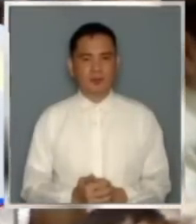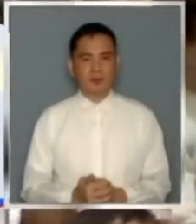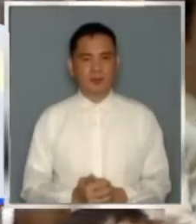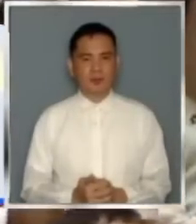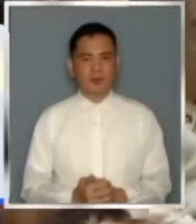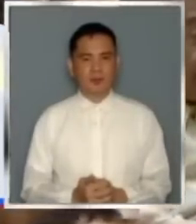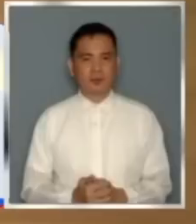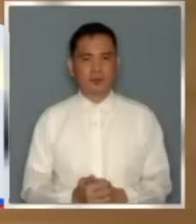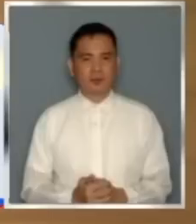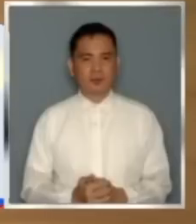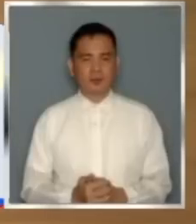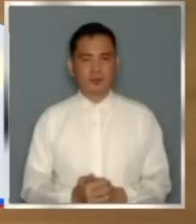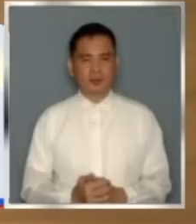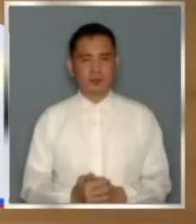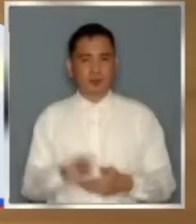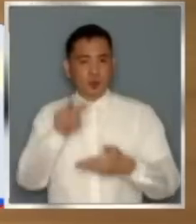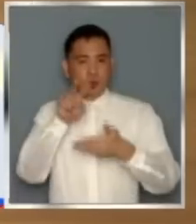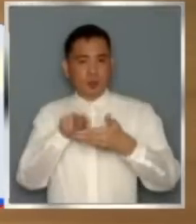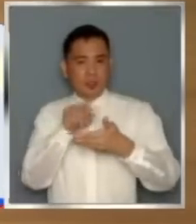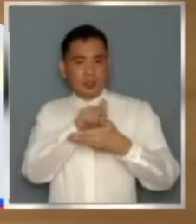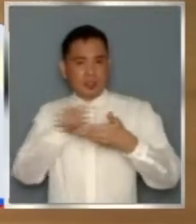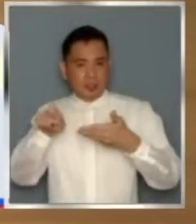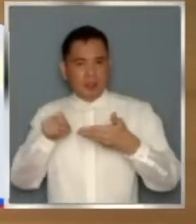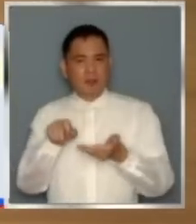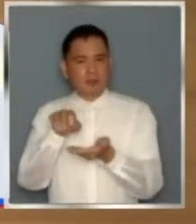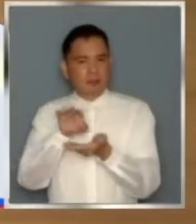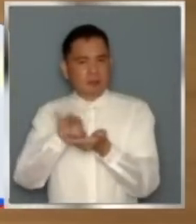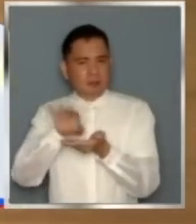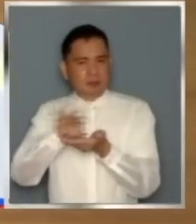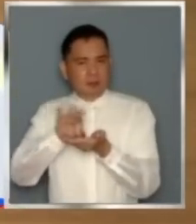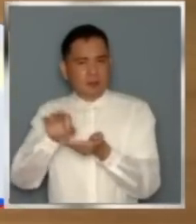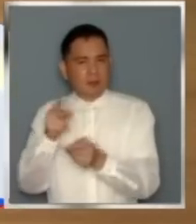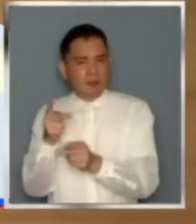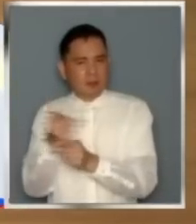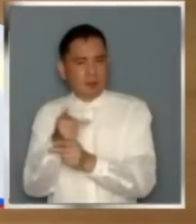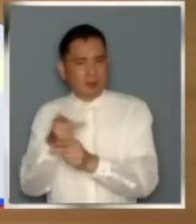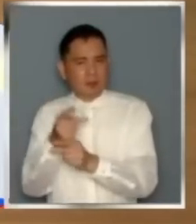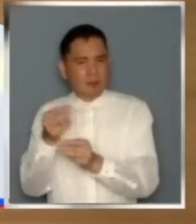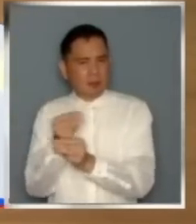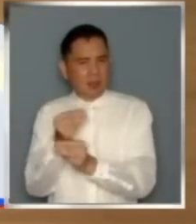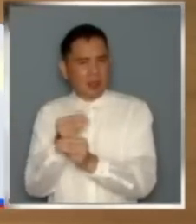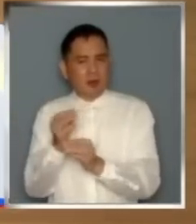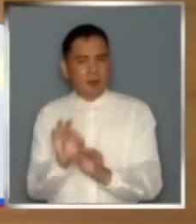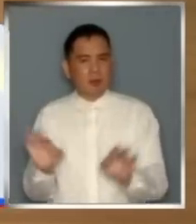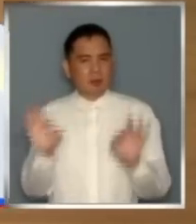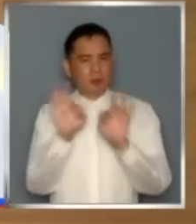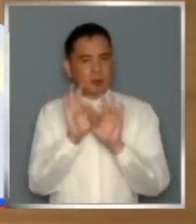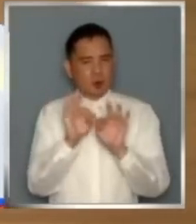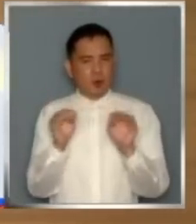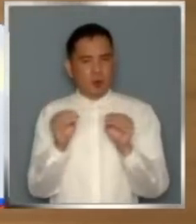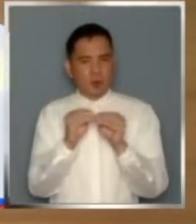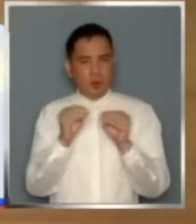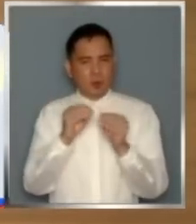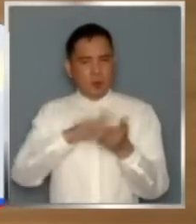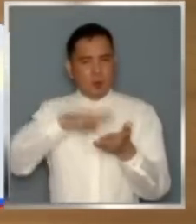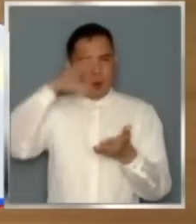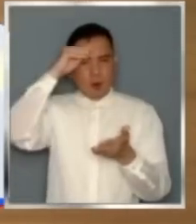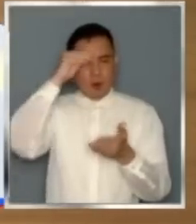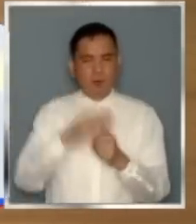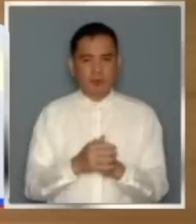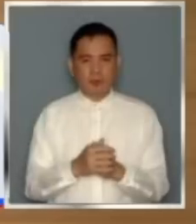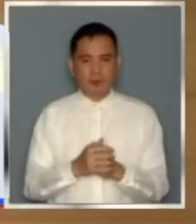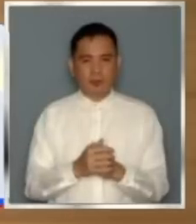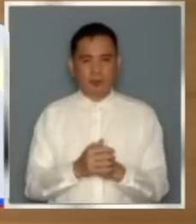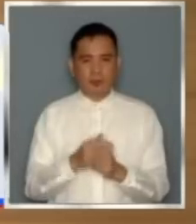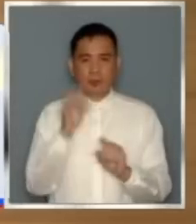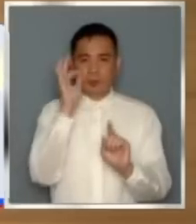Literacy and numeracy skills need to be strengthened. The virtue of good citizenship and sense of community are also now